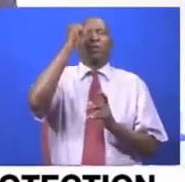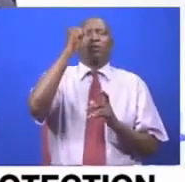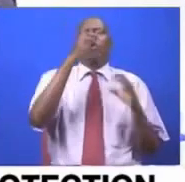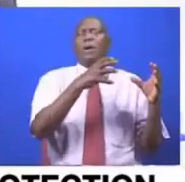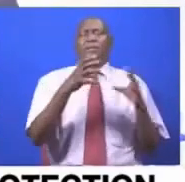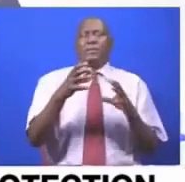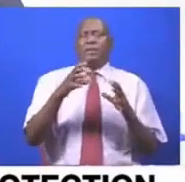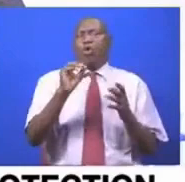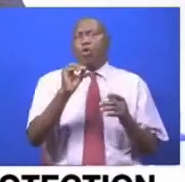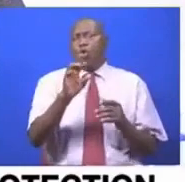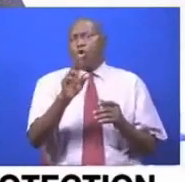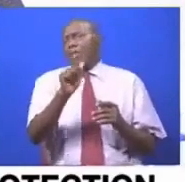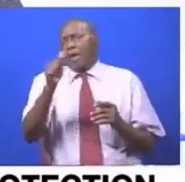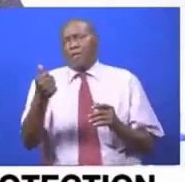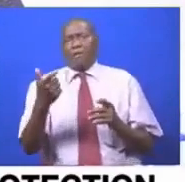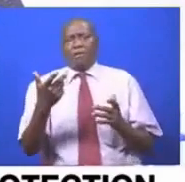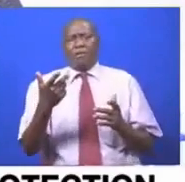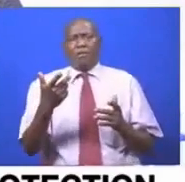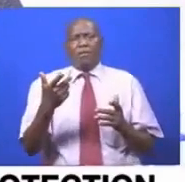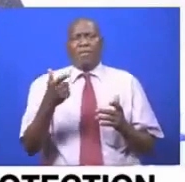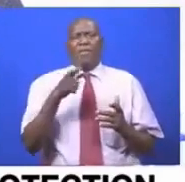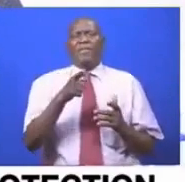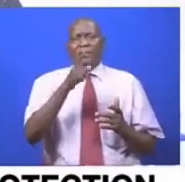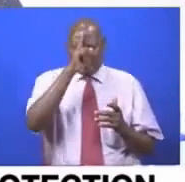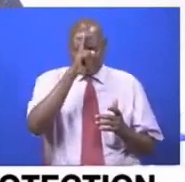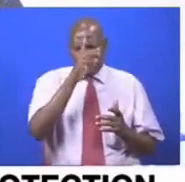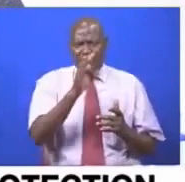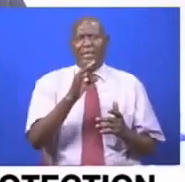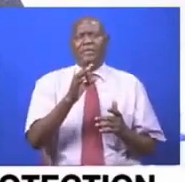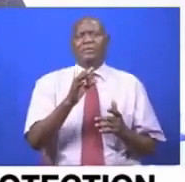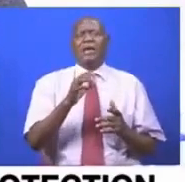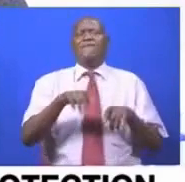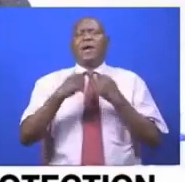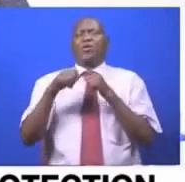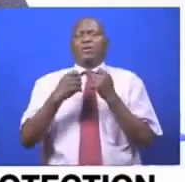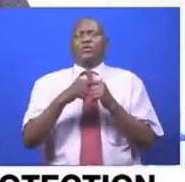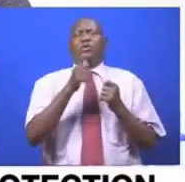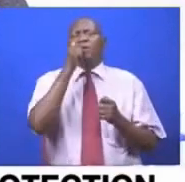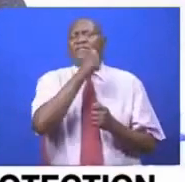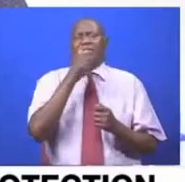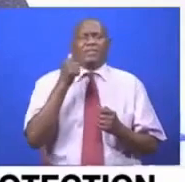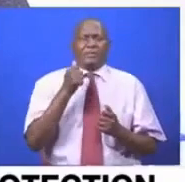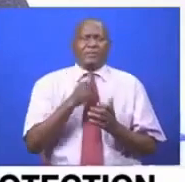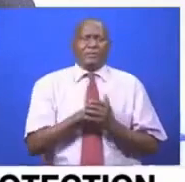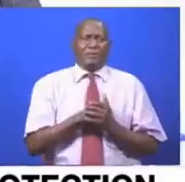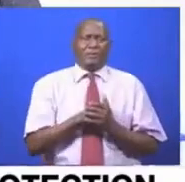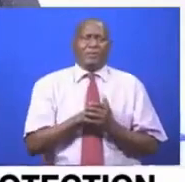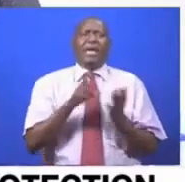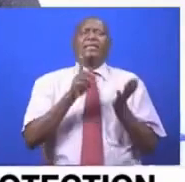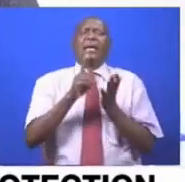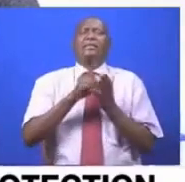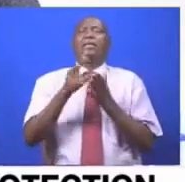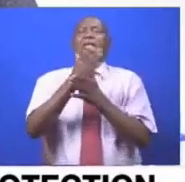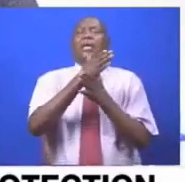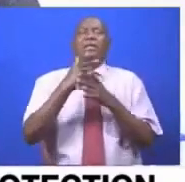party or the other. That was a serious violation of privacy. Data was shared. That means